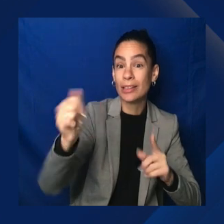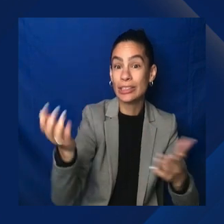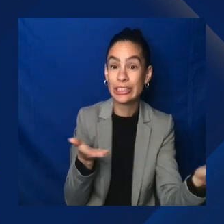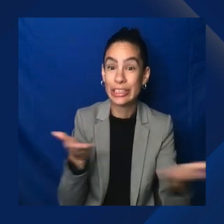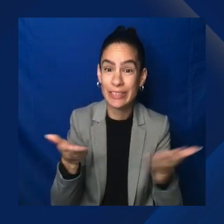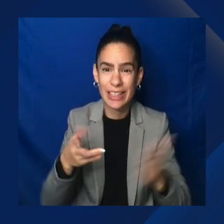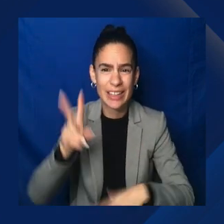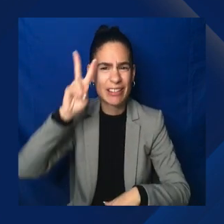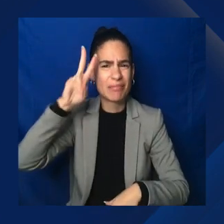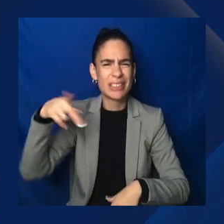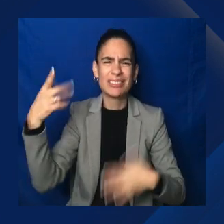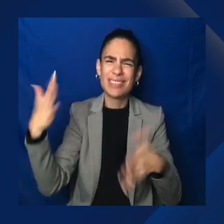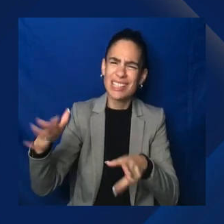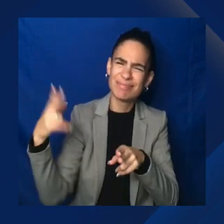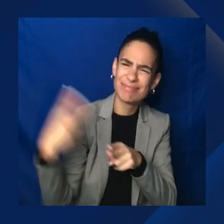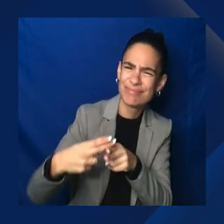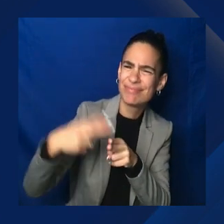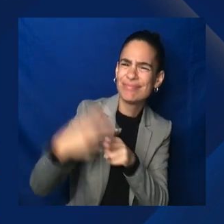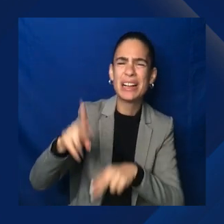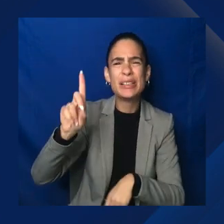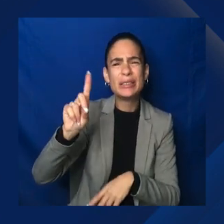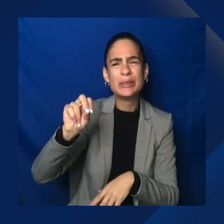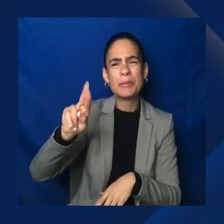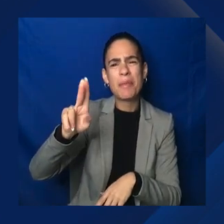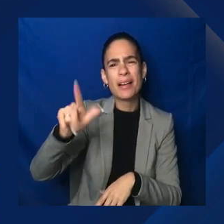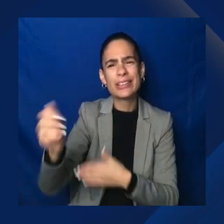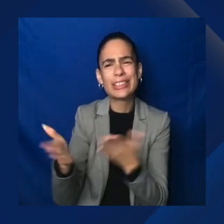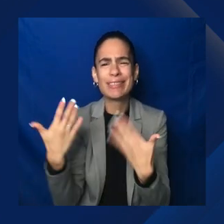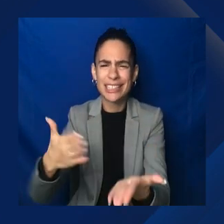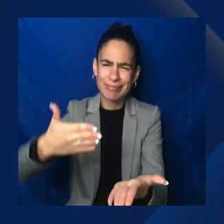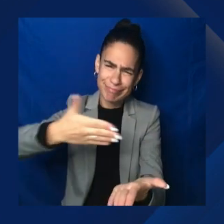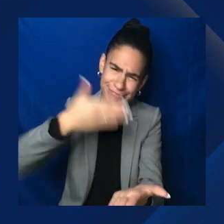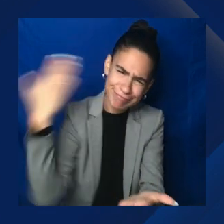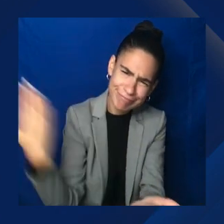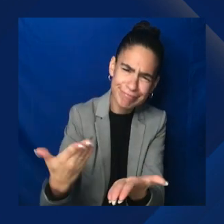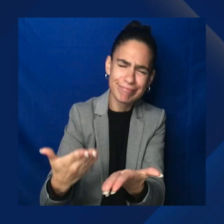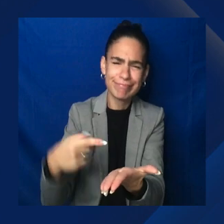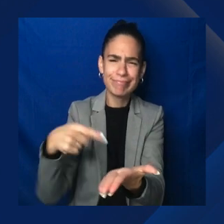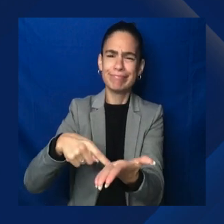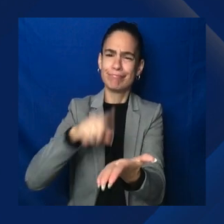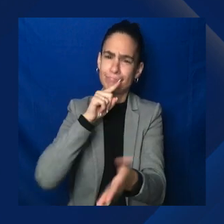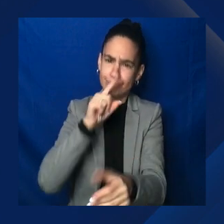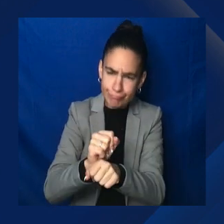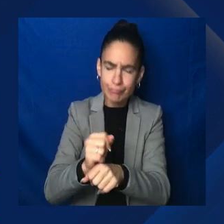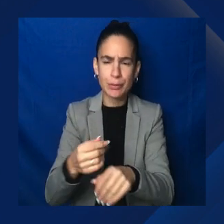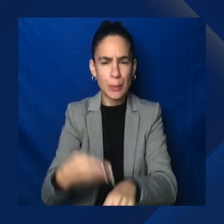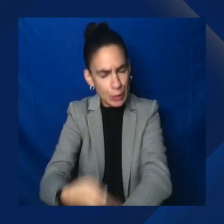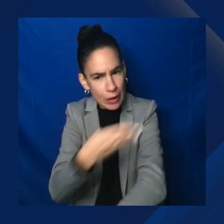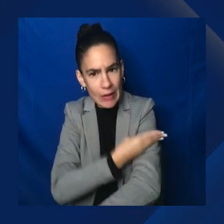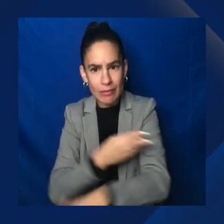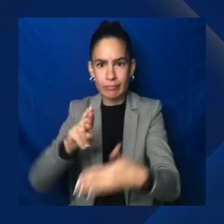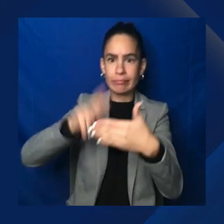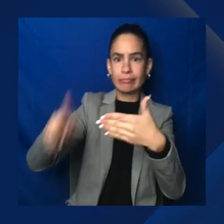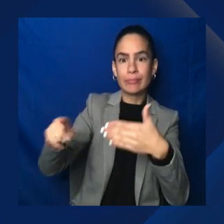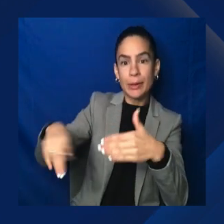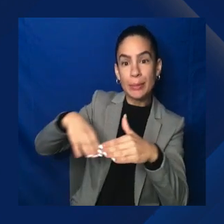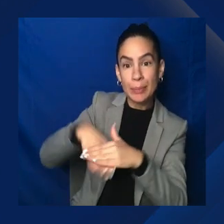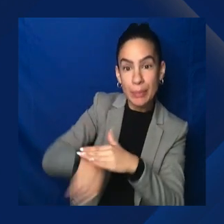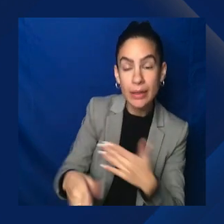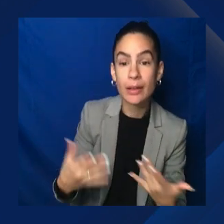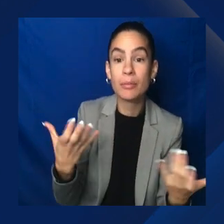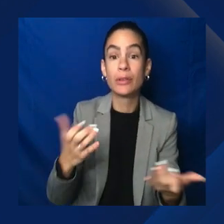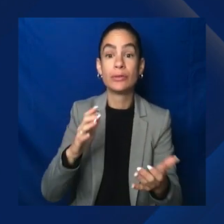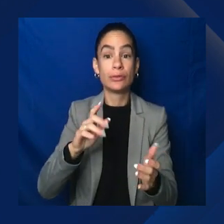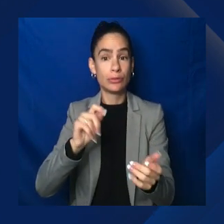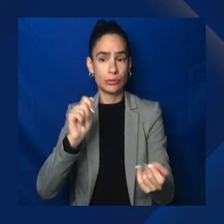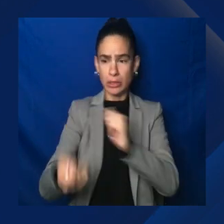are expanding our provider quality measurement programs, and we're working to reward high-quality care. We will work